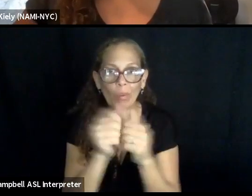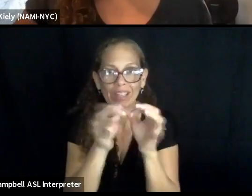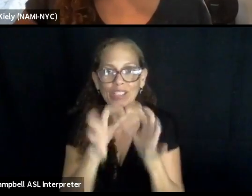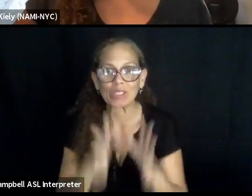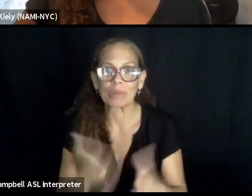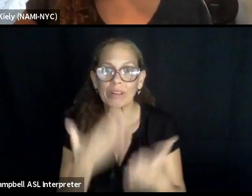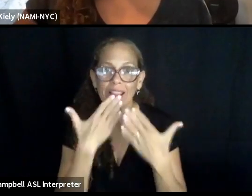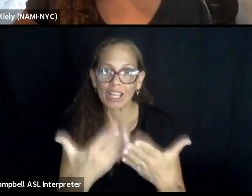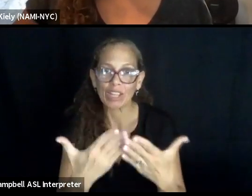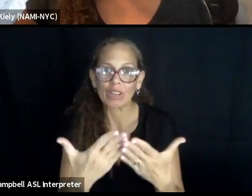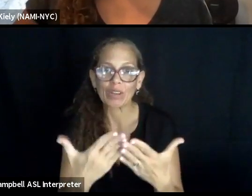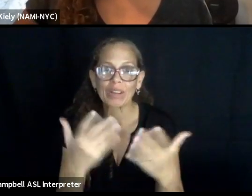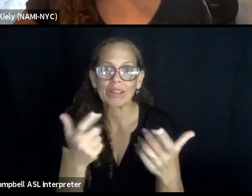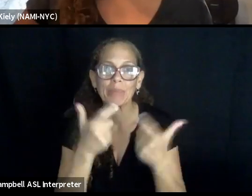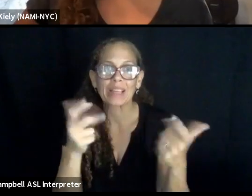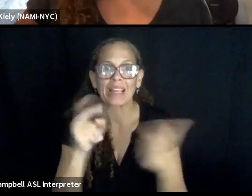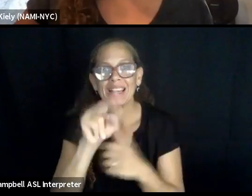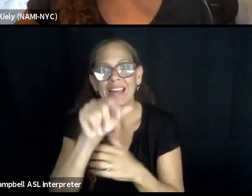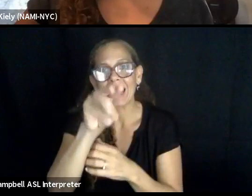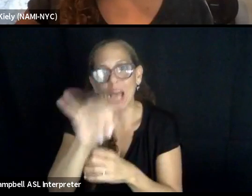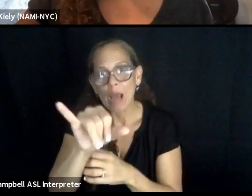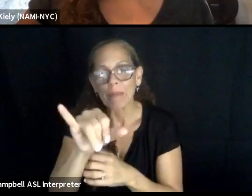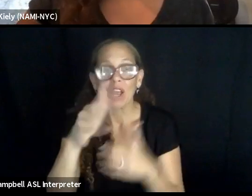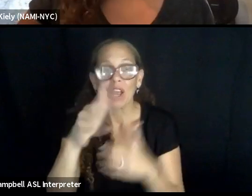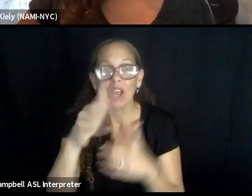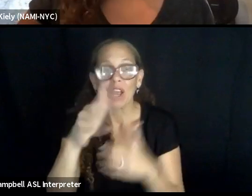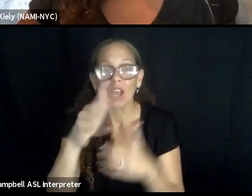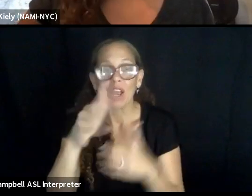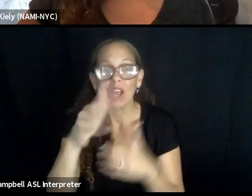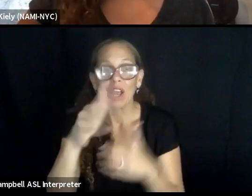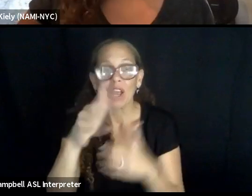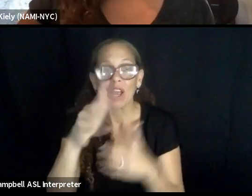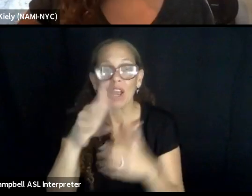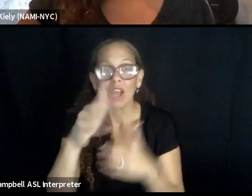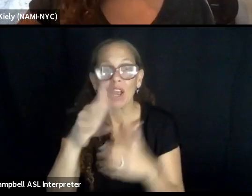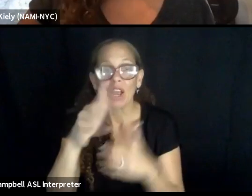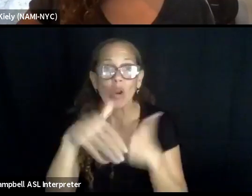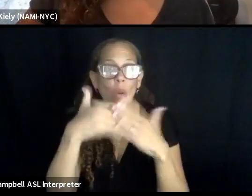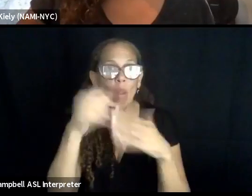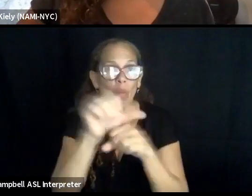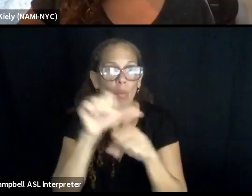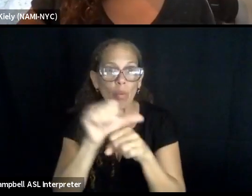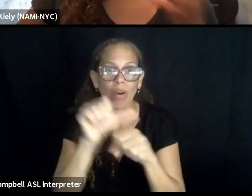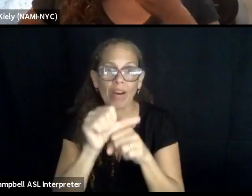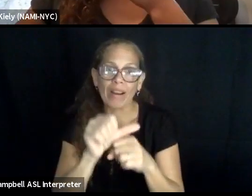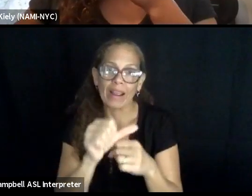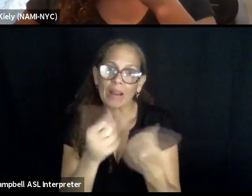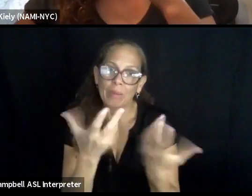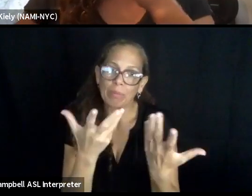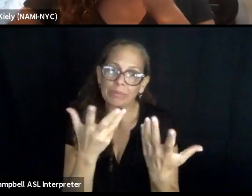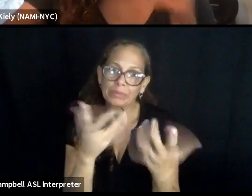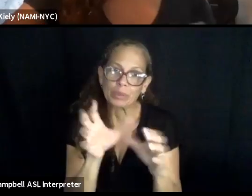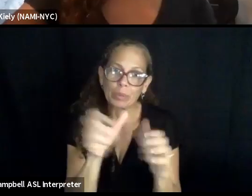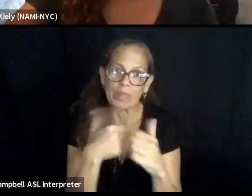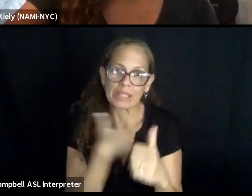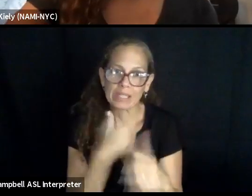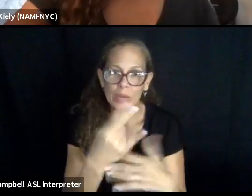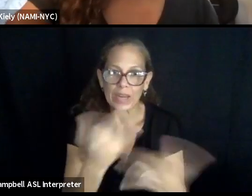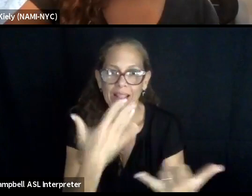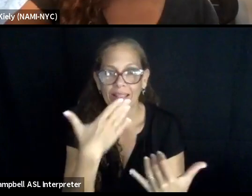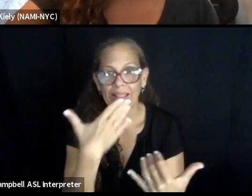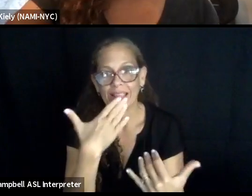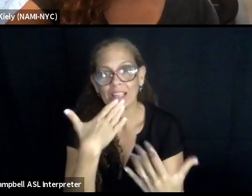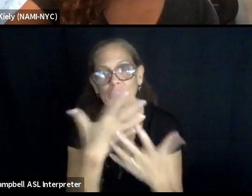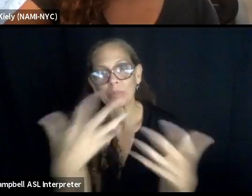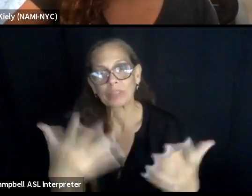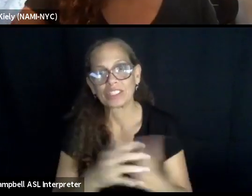And big shout out to NAMI and all the work that you do and all of you who've been able to be with us today. We really appreciate